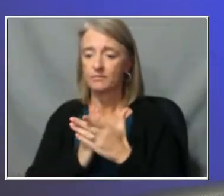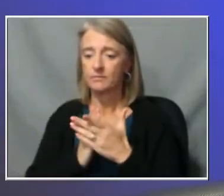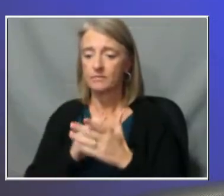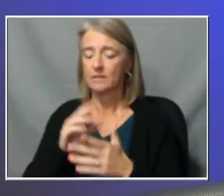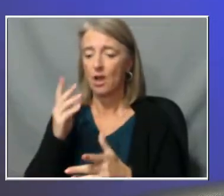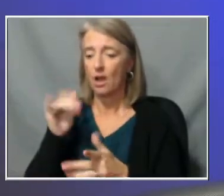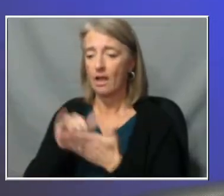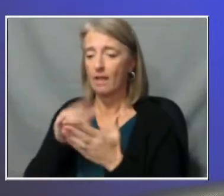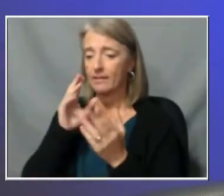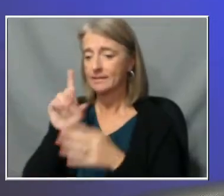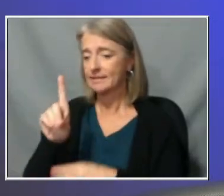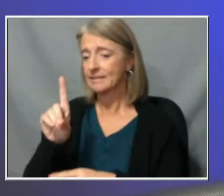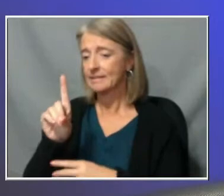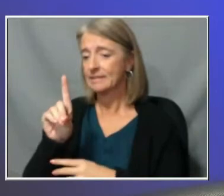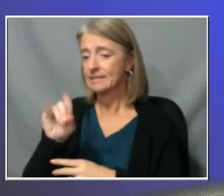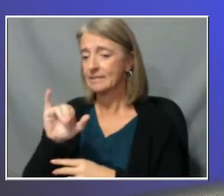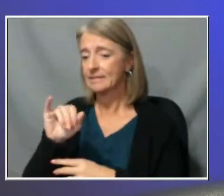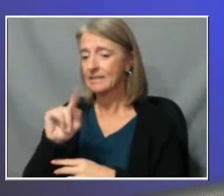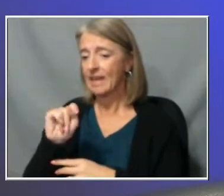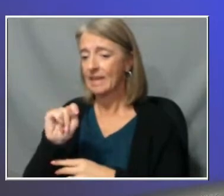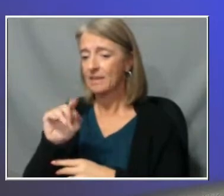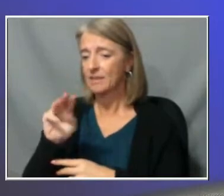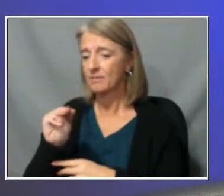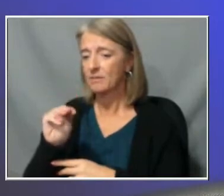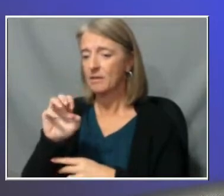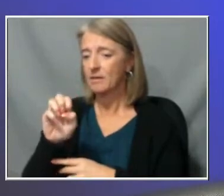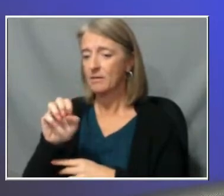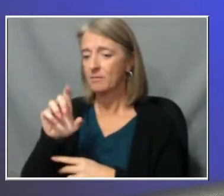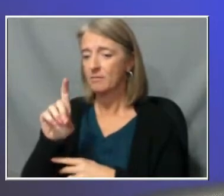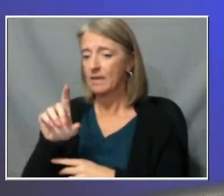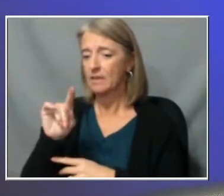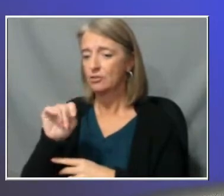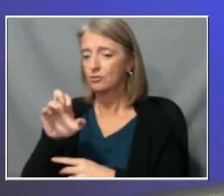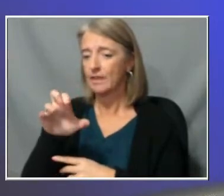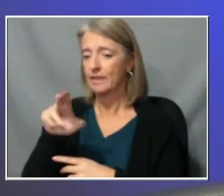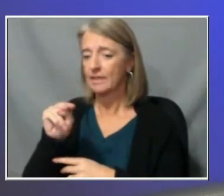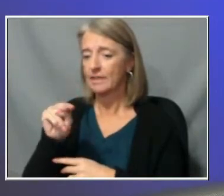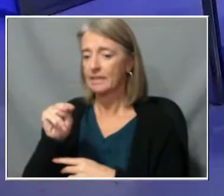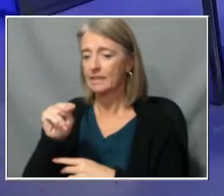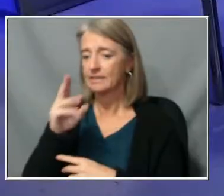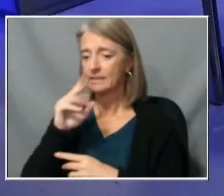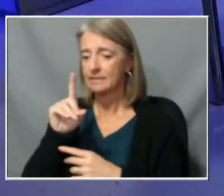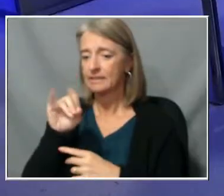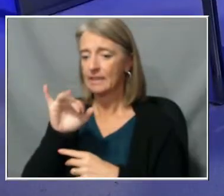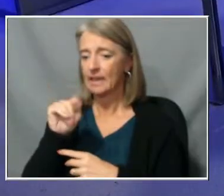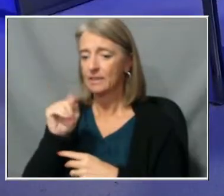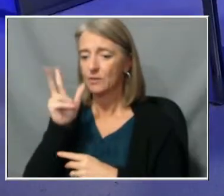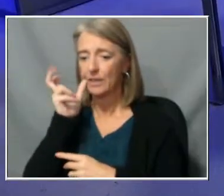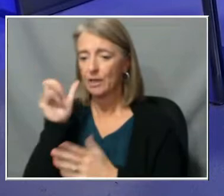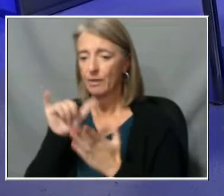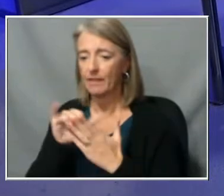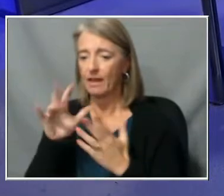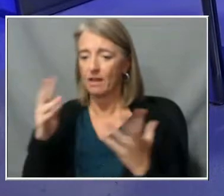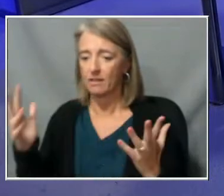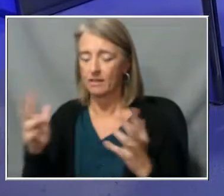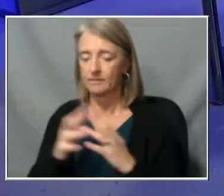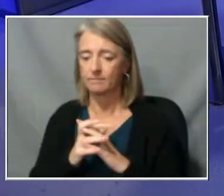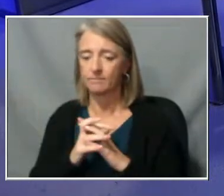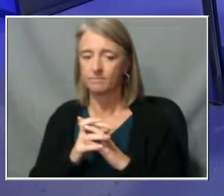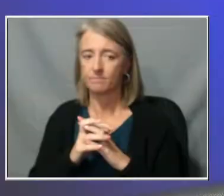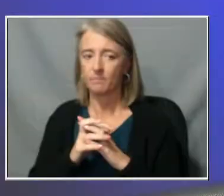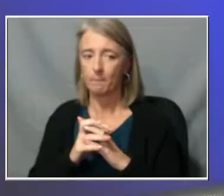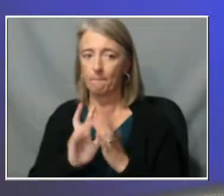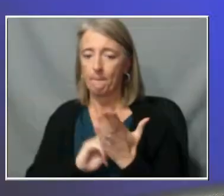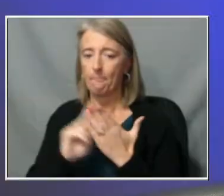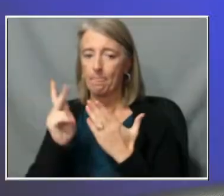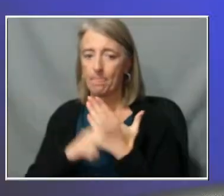because a lot of people, they don't know what that means, and they don't want to eat salmon every day. But we hear about that a lot. And you don't have to. Yeah. So that's a program that I